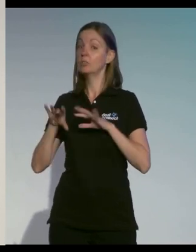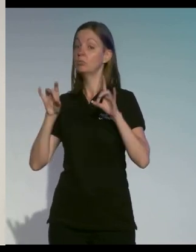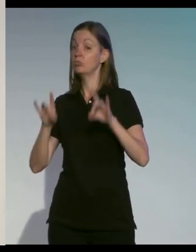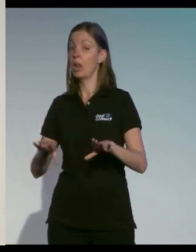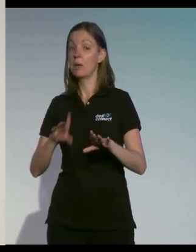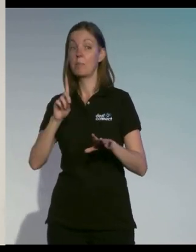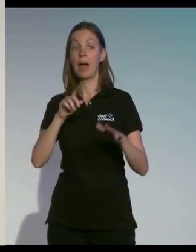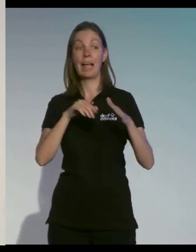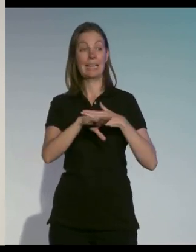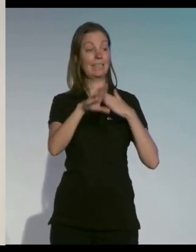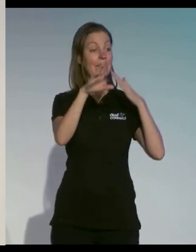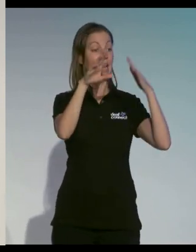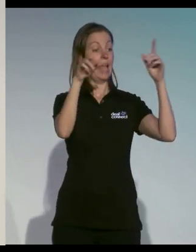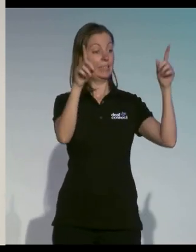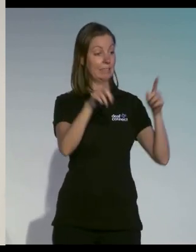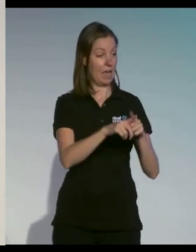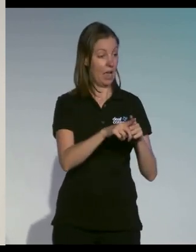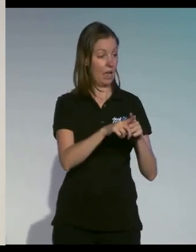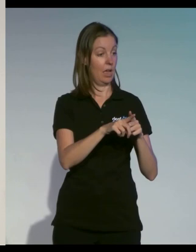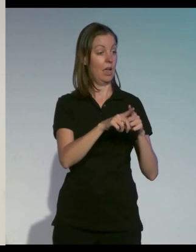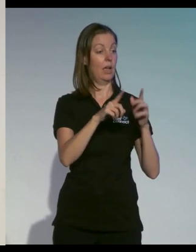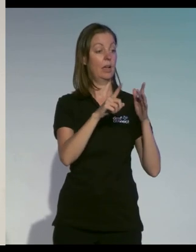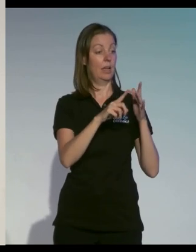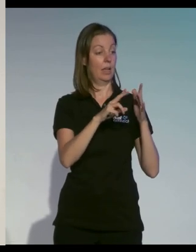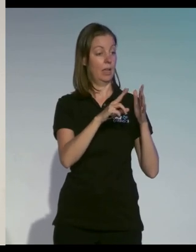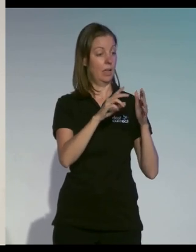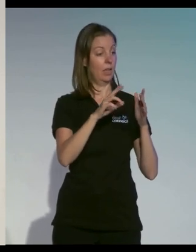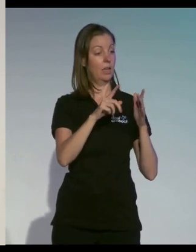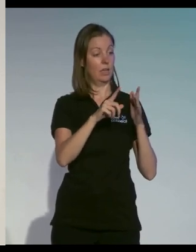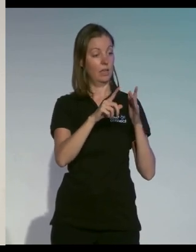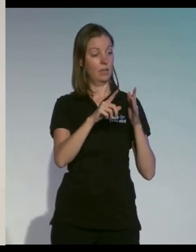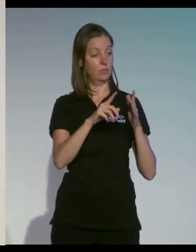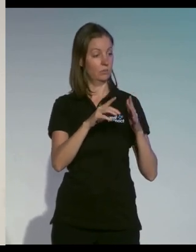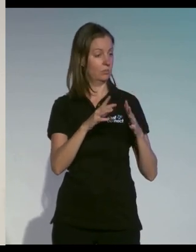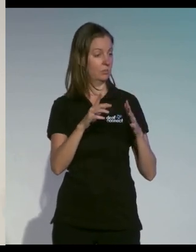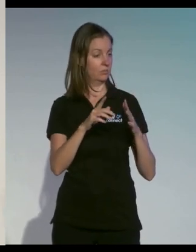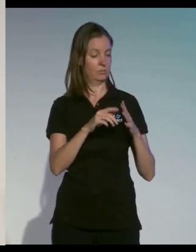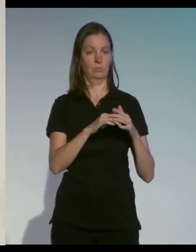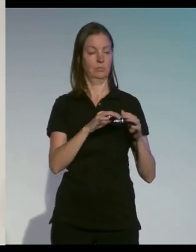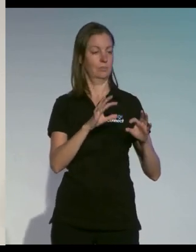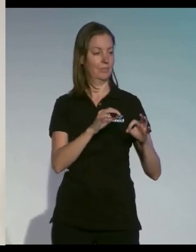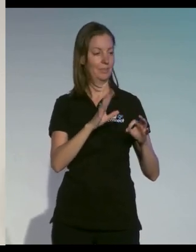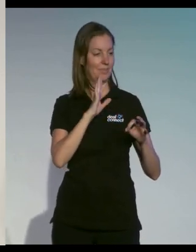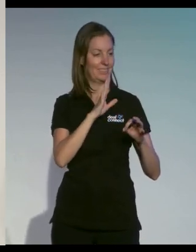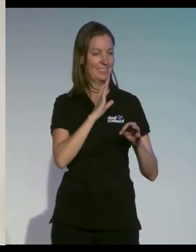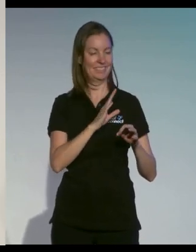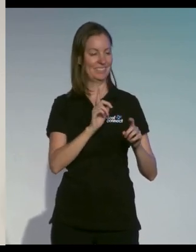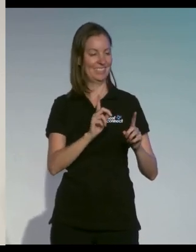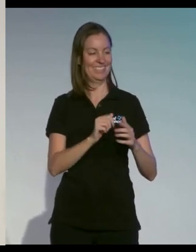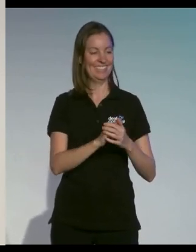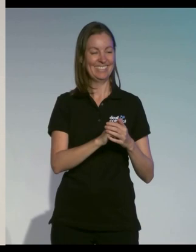Edwin Cameron is in the audience, a really great jurist, a member of the South African Constitutional Court. Let us acknowledge